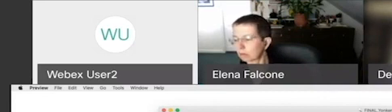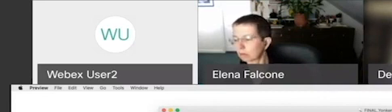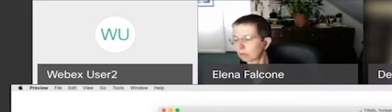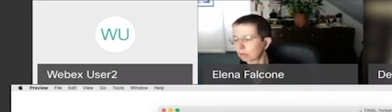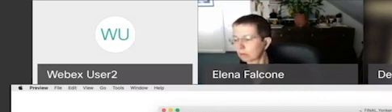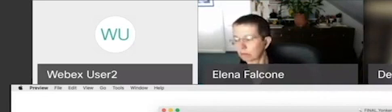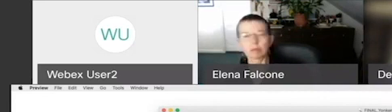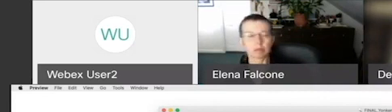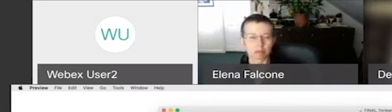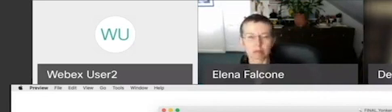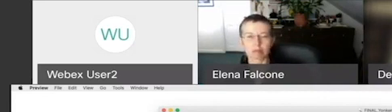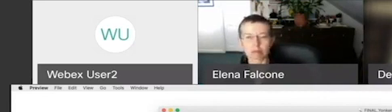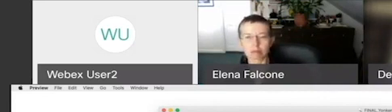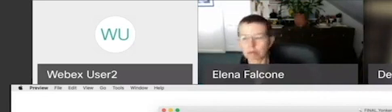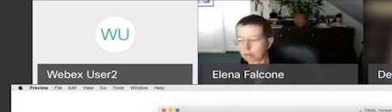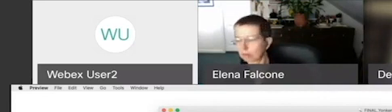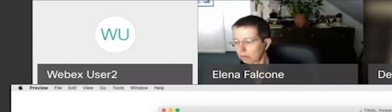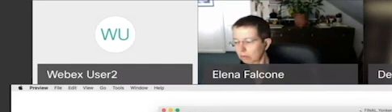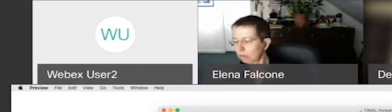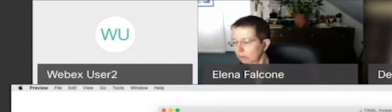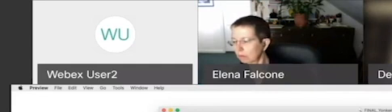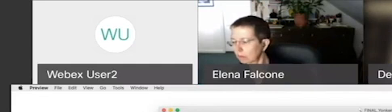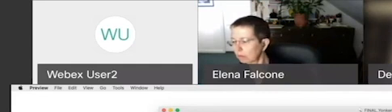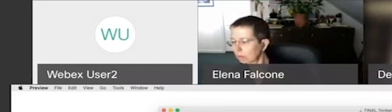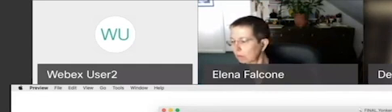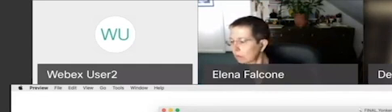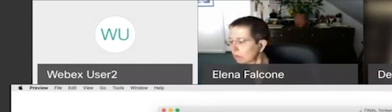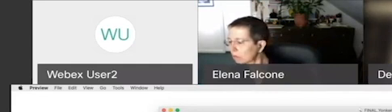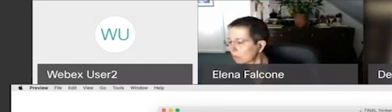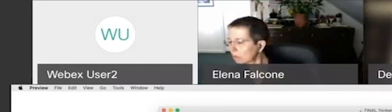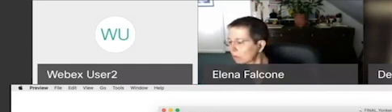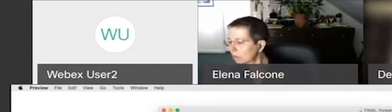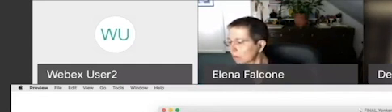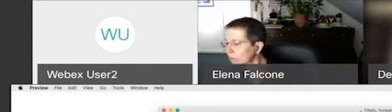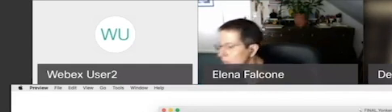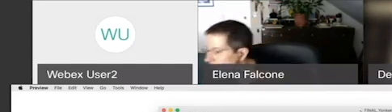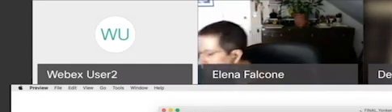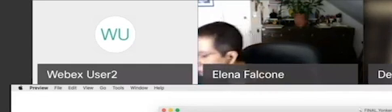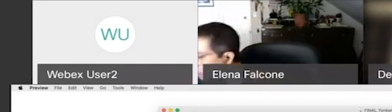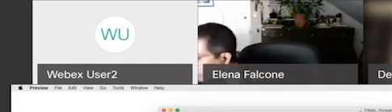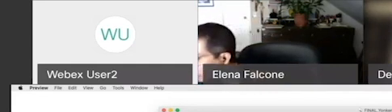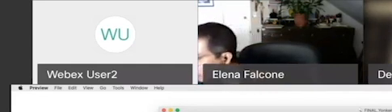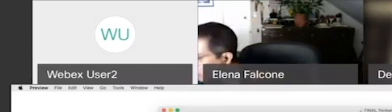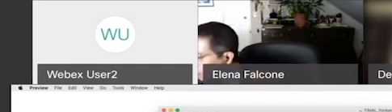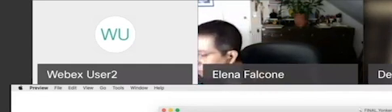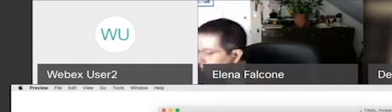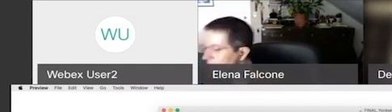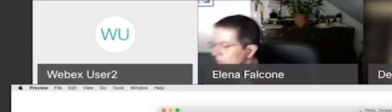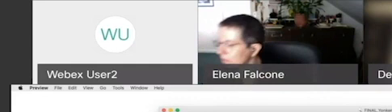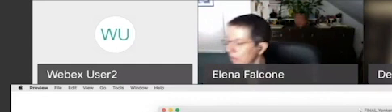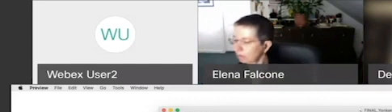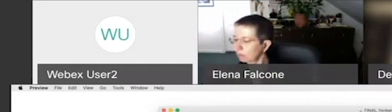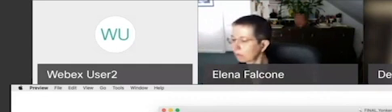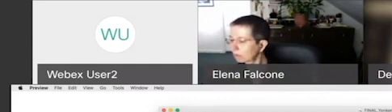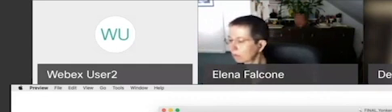if there becomes a period of crisis or a period of medical need, they know what your wishes are and who that person is that should be